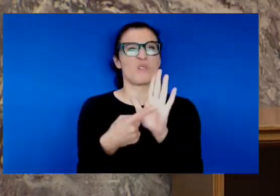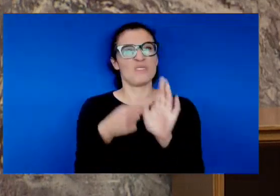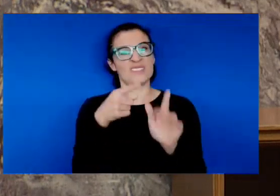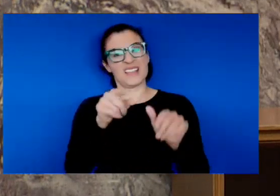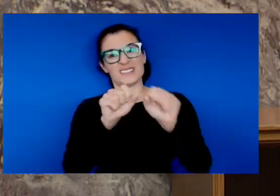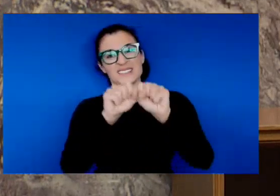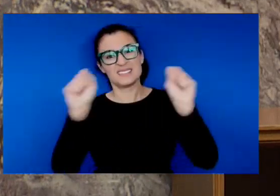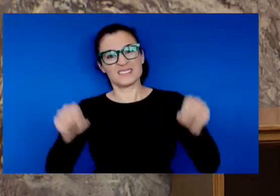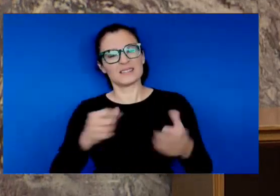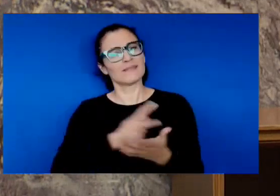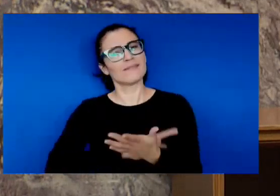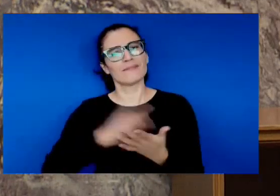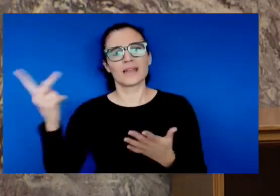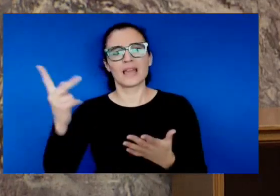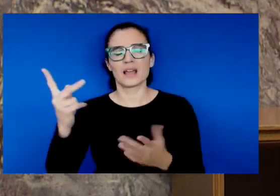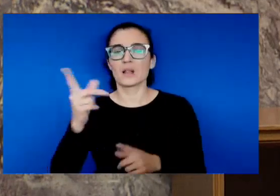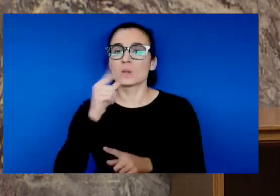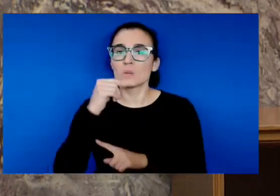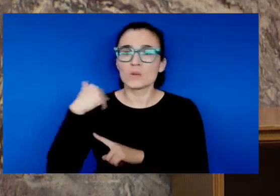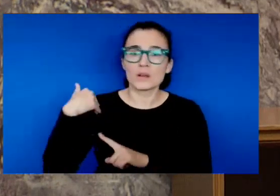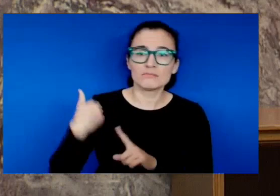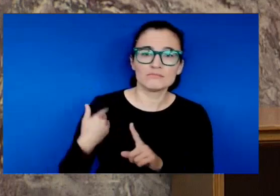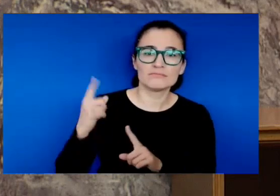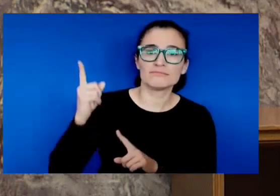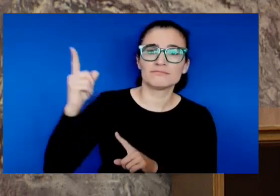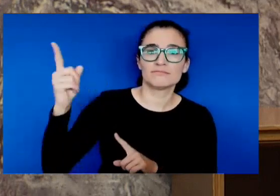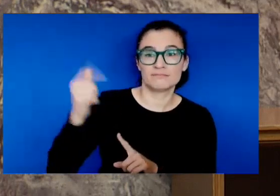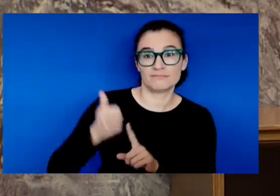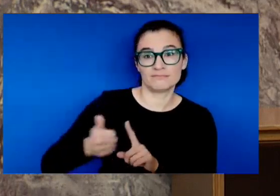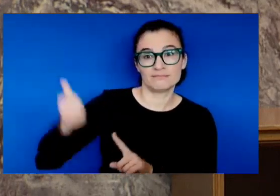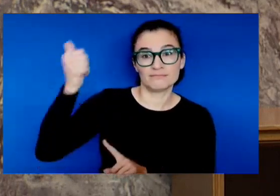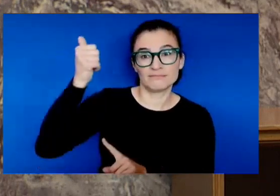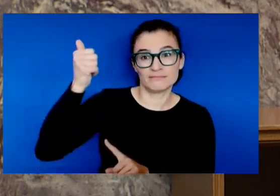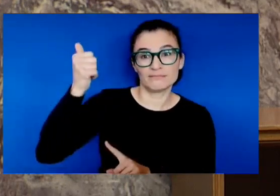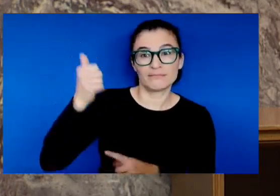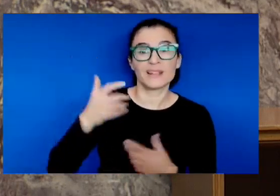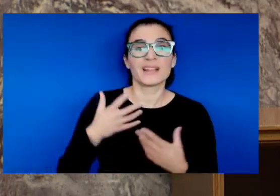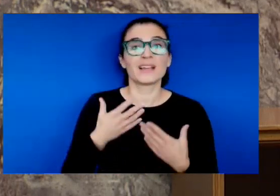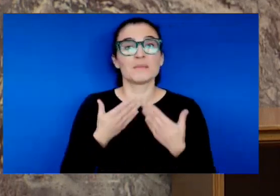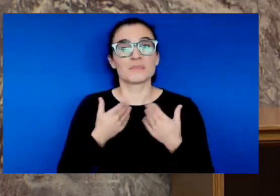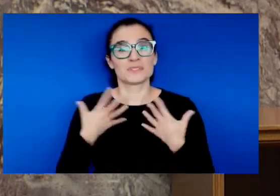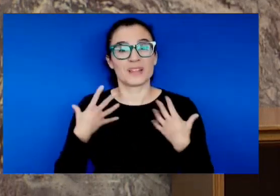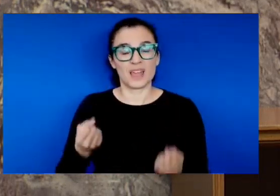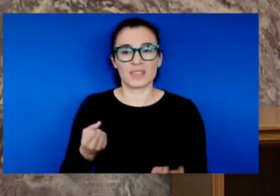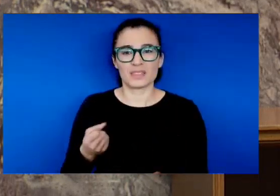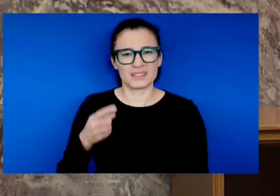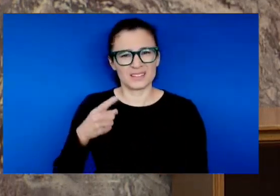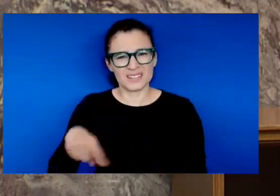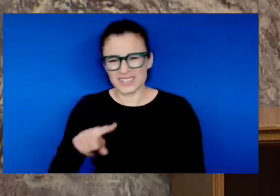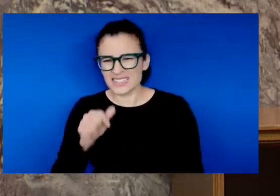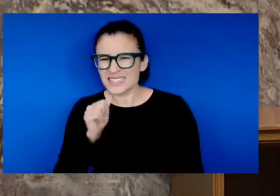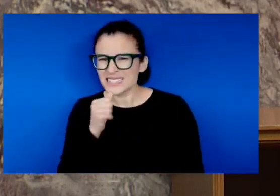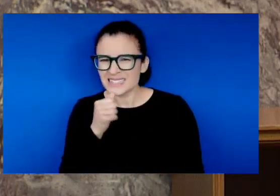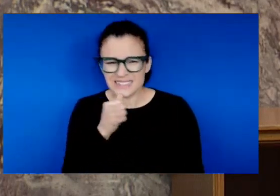have to suffer before British Columbians get access to the healthcare they need and deserve?